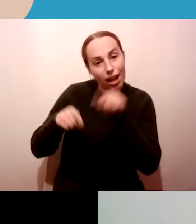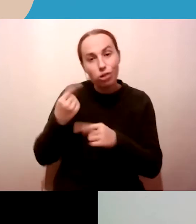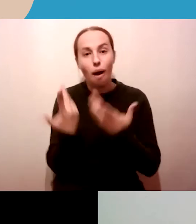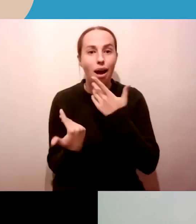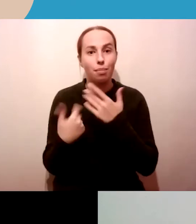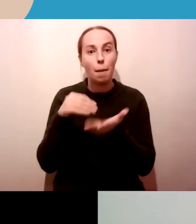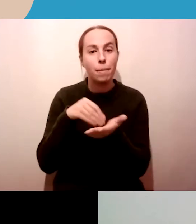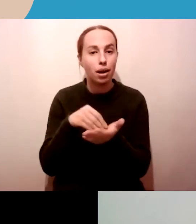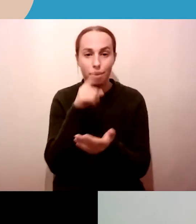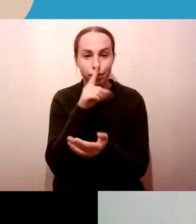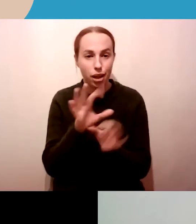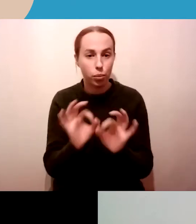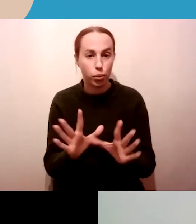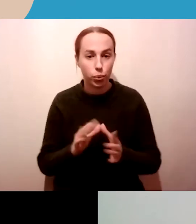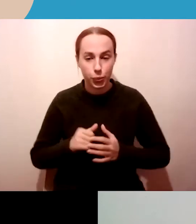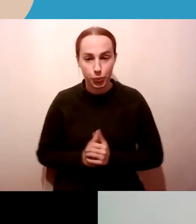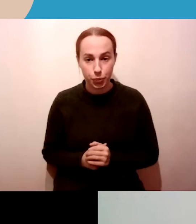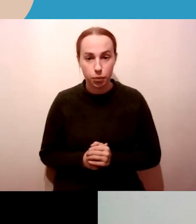employ preventive measures.